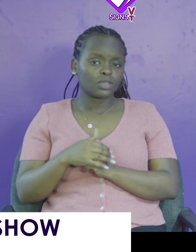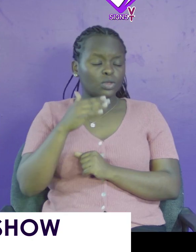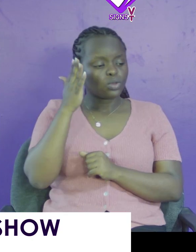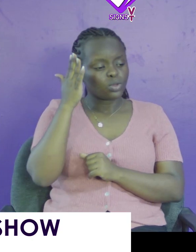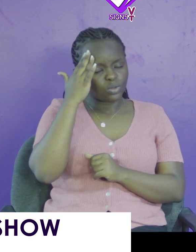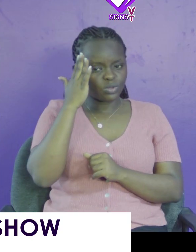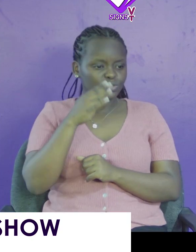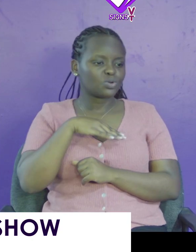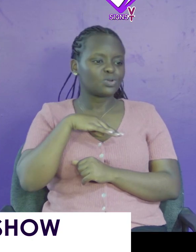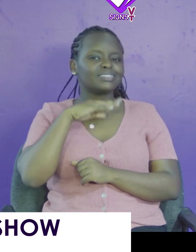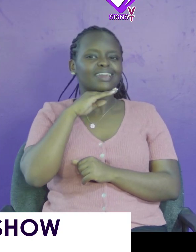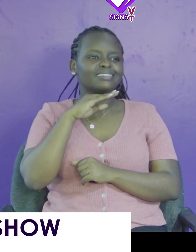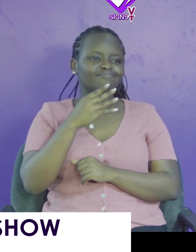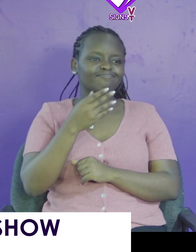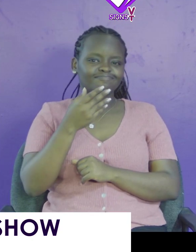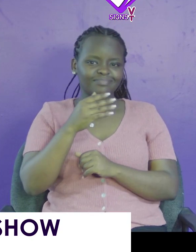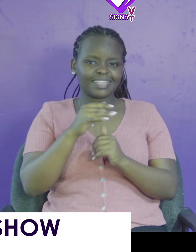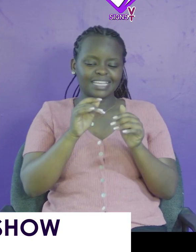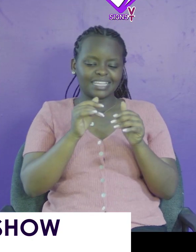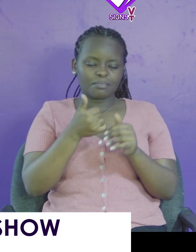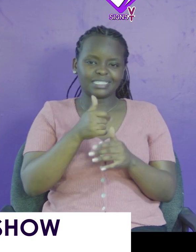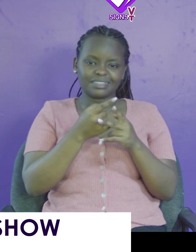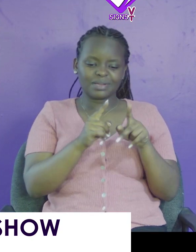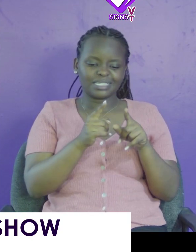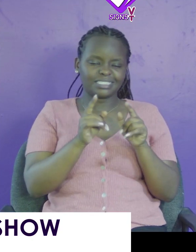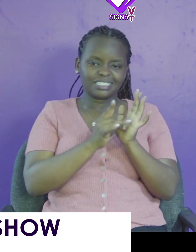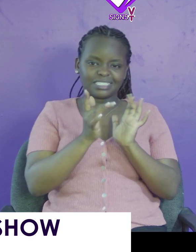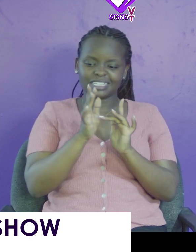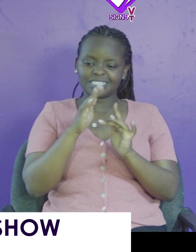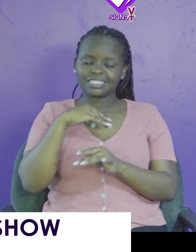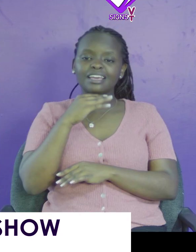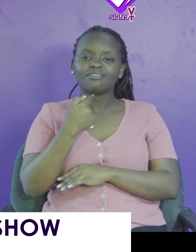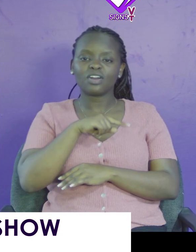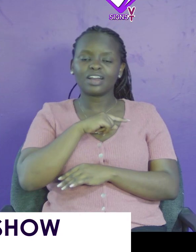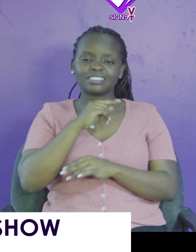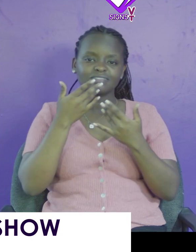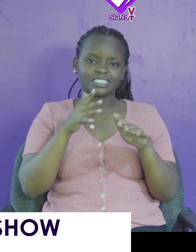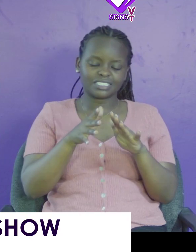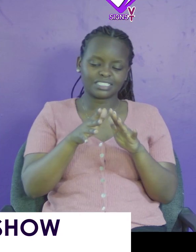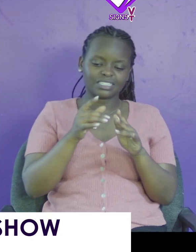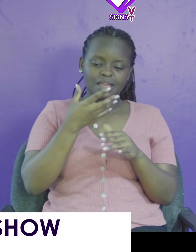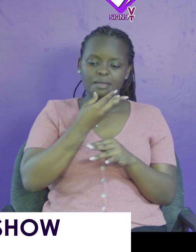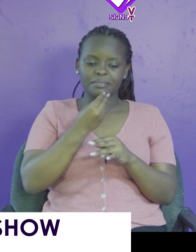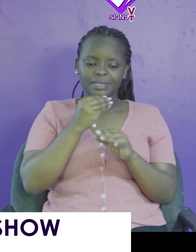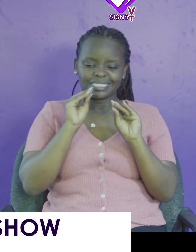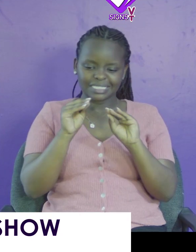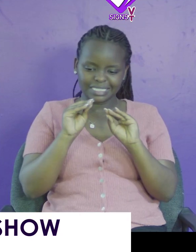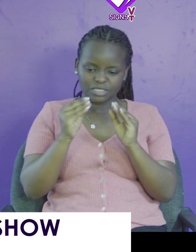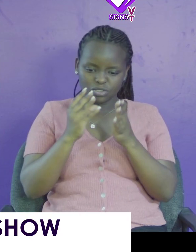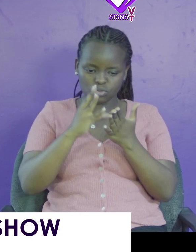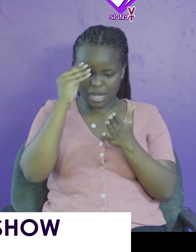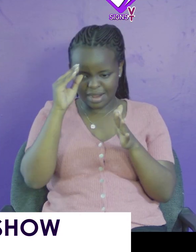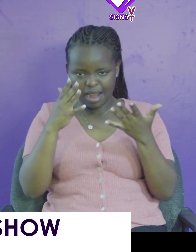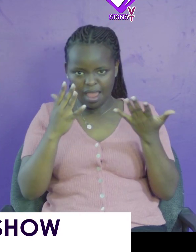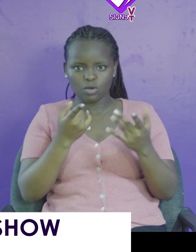to die for yourself, and yet Jesus came to die for us. Men, we were told to learn on how to